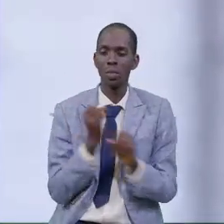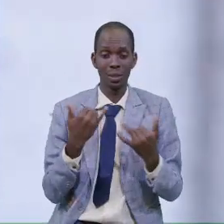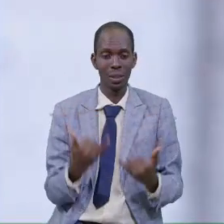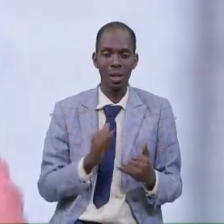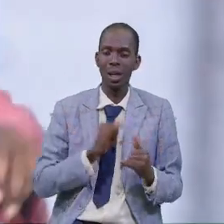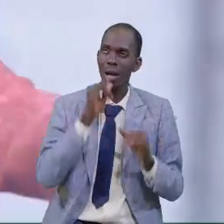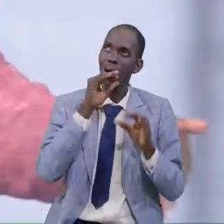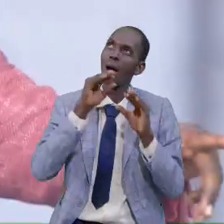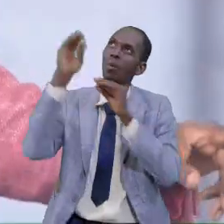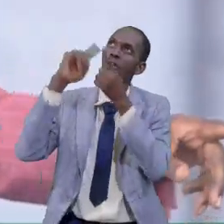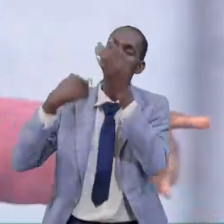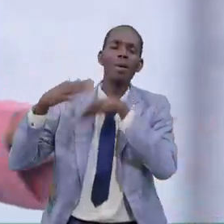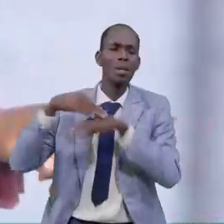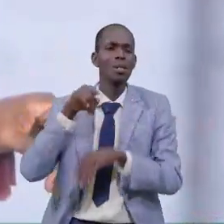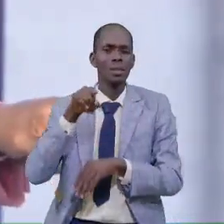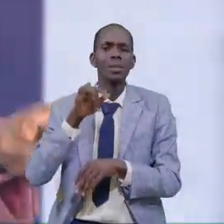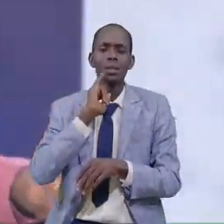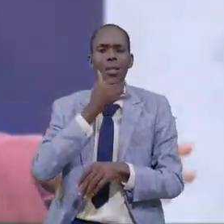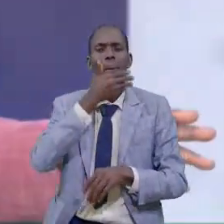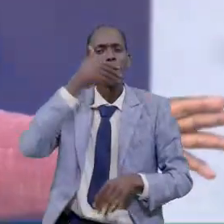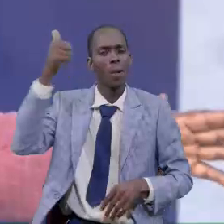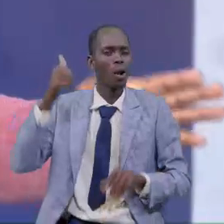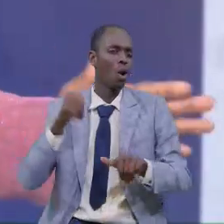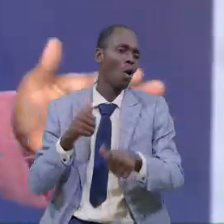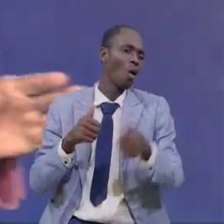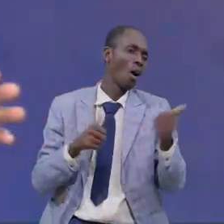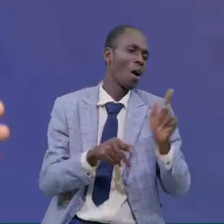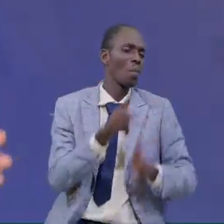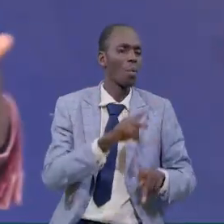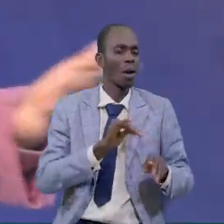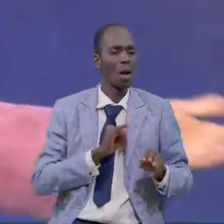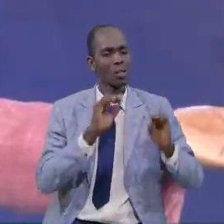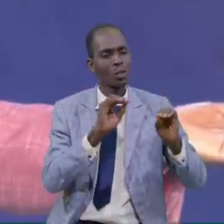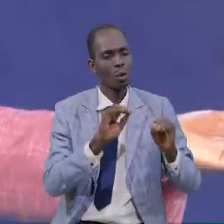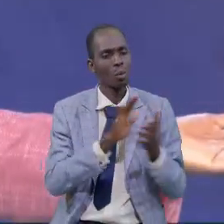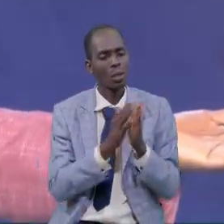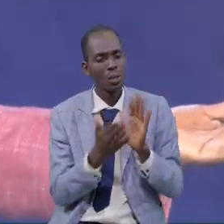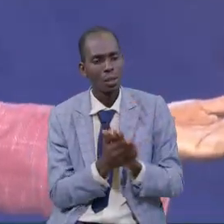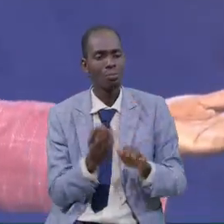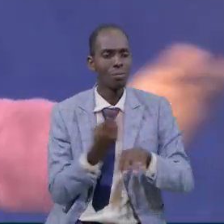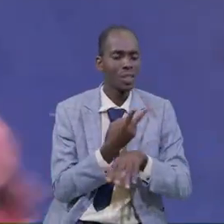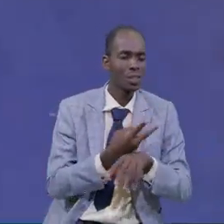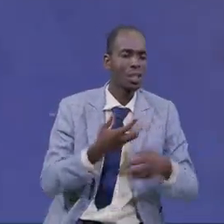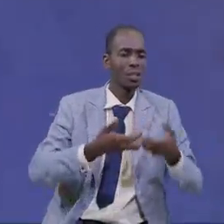is higher. All those people I taught and it became this, this and this, it's only on this earth." But